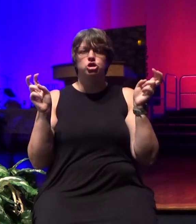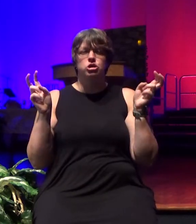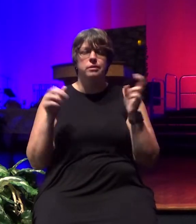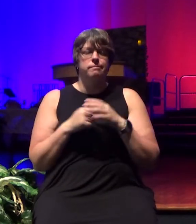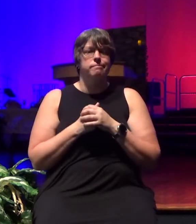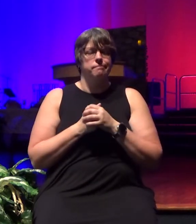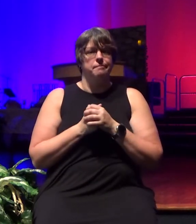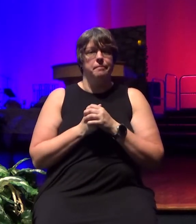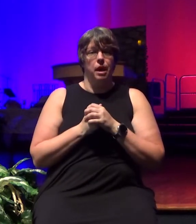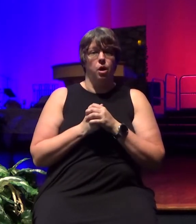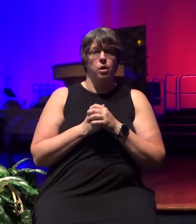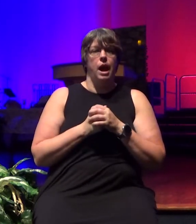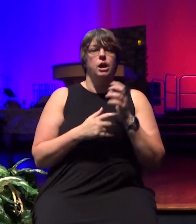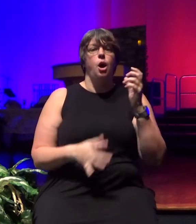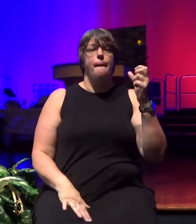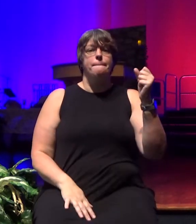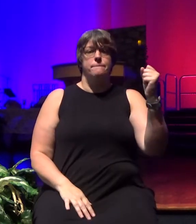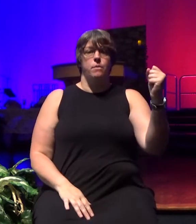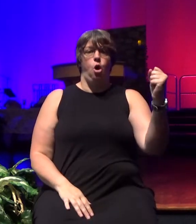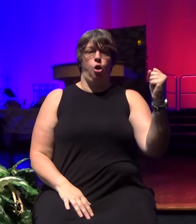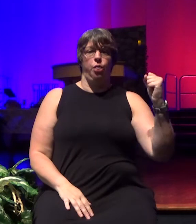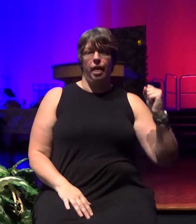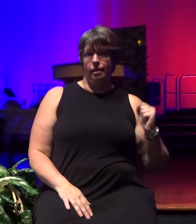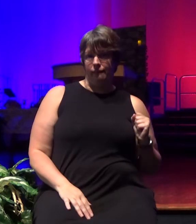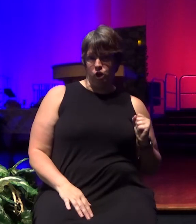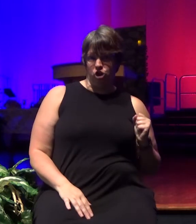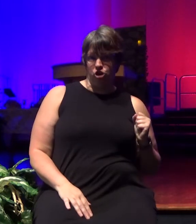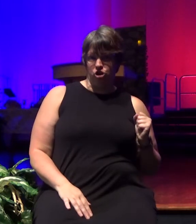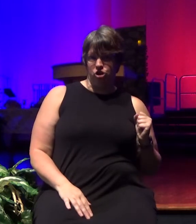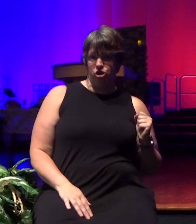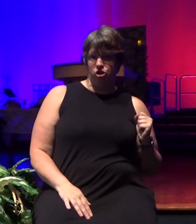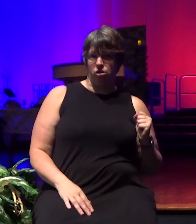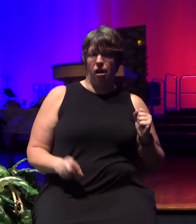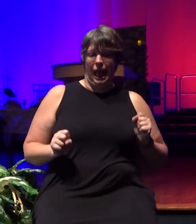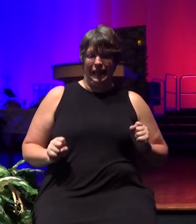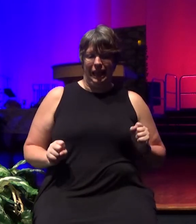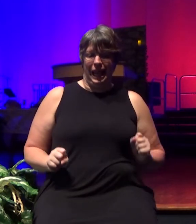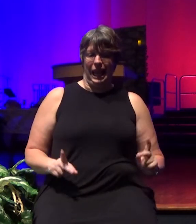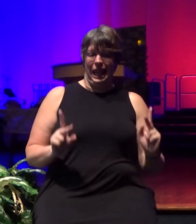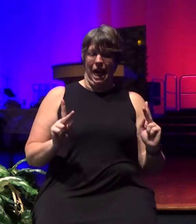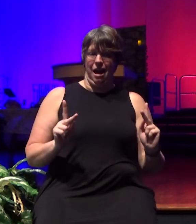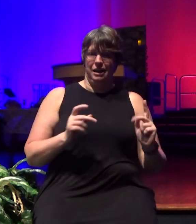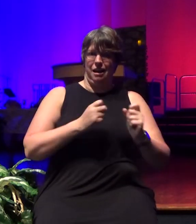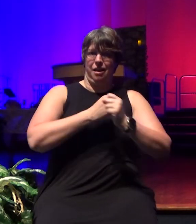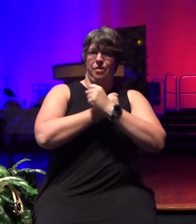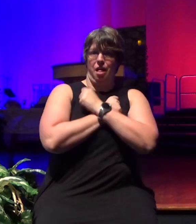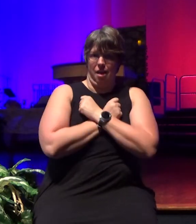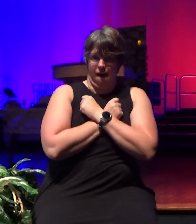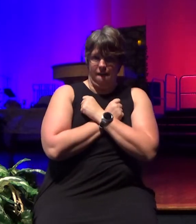let the miracle, the love that we are, have its wings to fly.